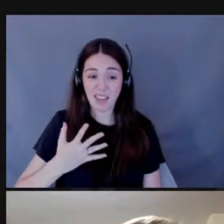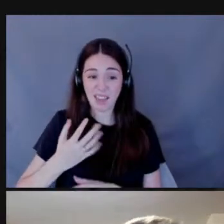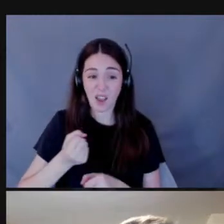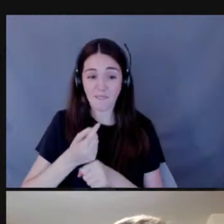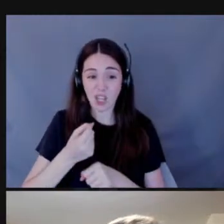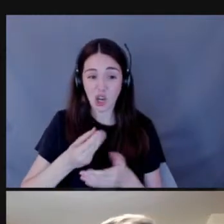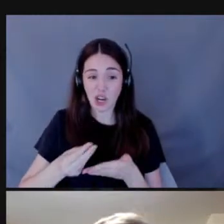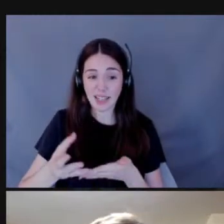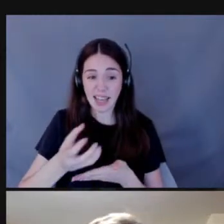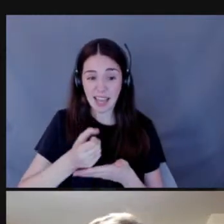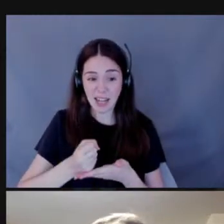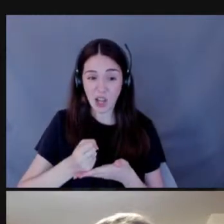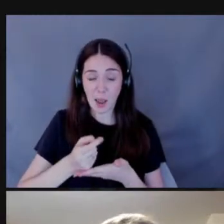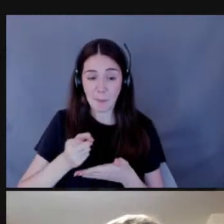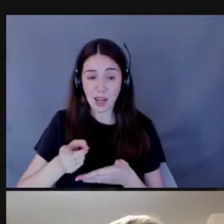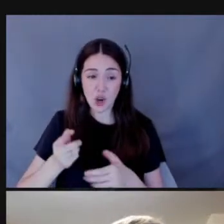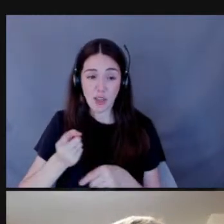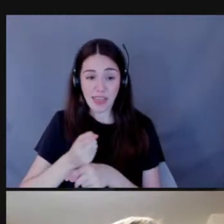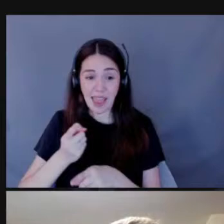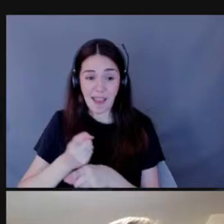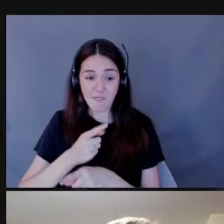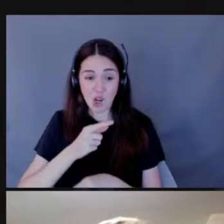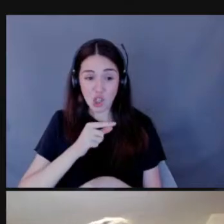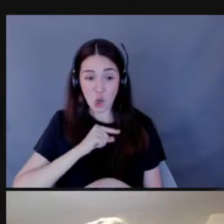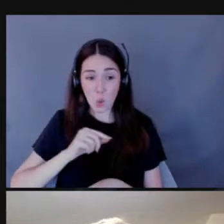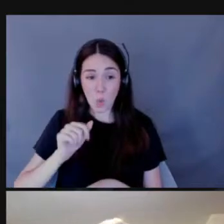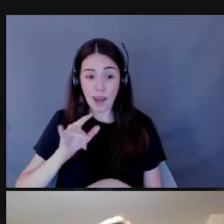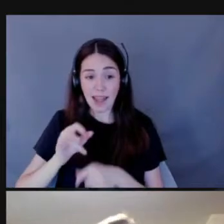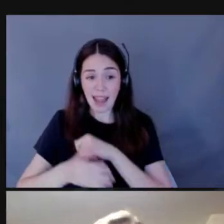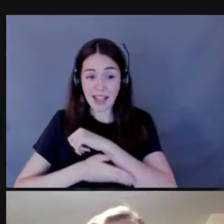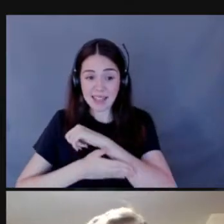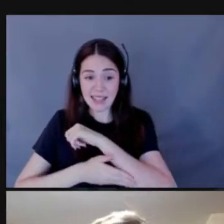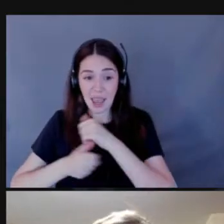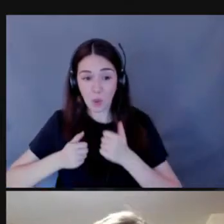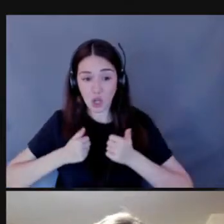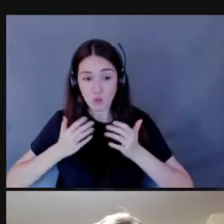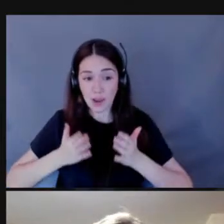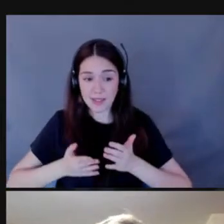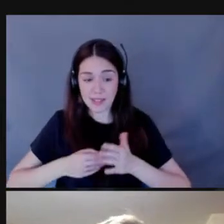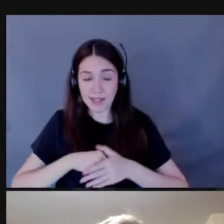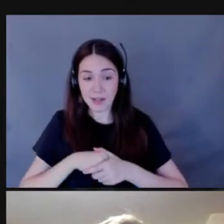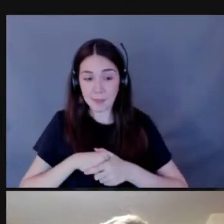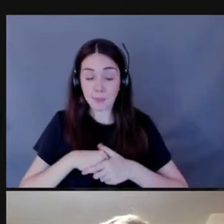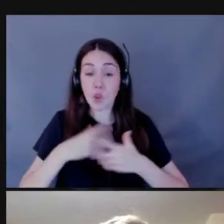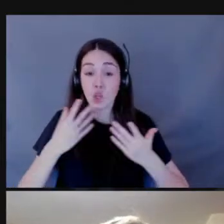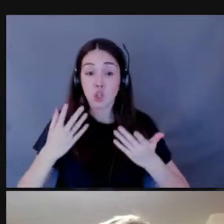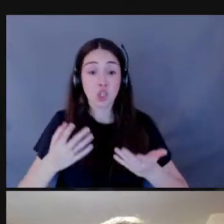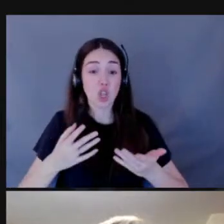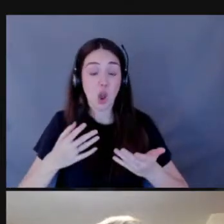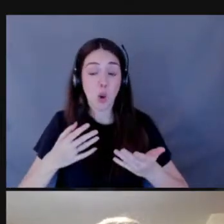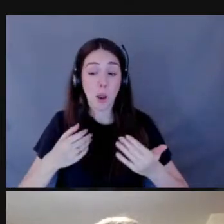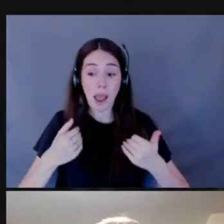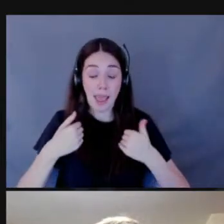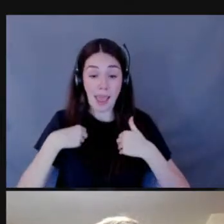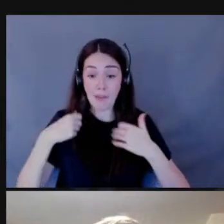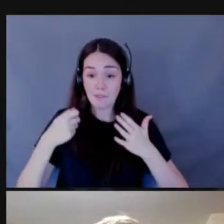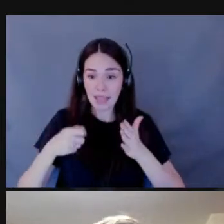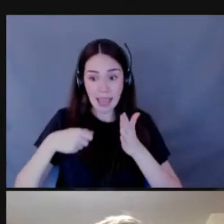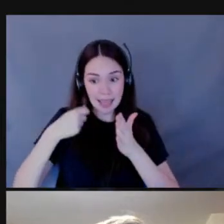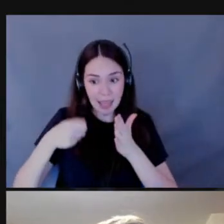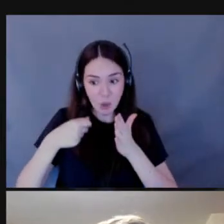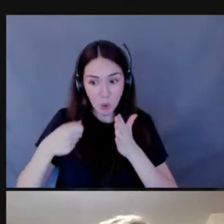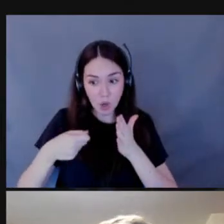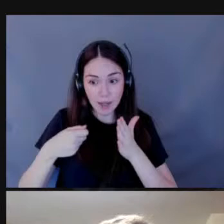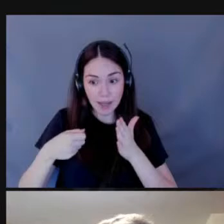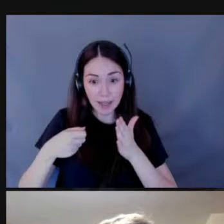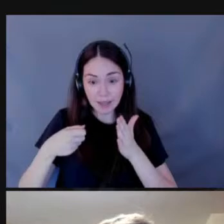and you're the average Queen Anne's Countyite. So merely by having a camcorder and taking a movie of Chessie, the Frews